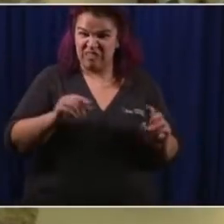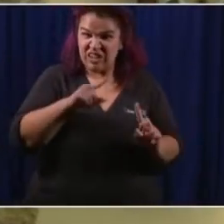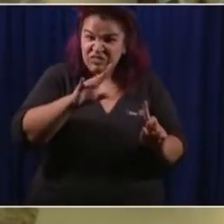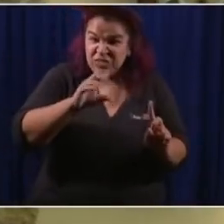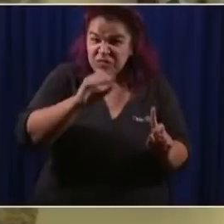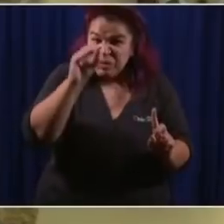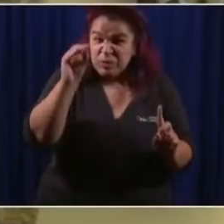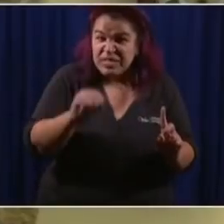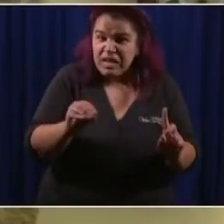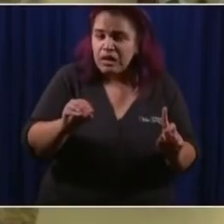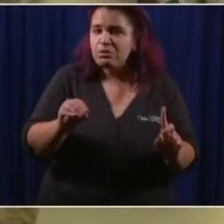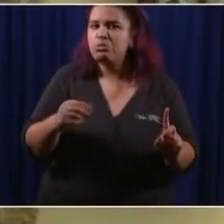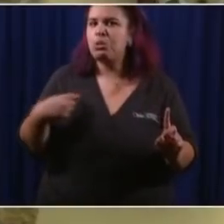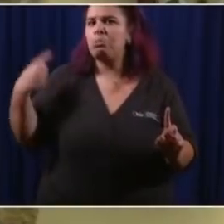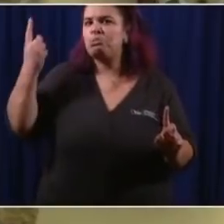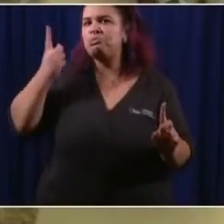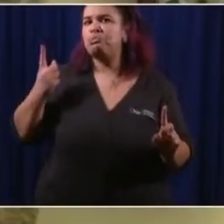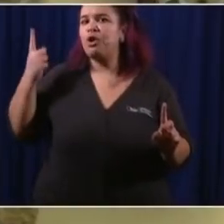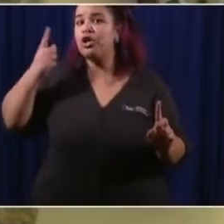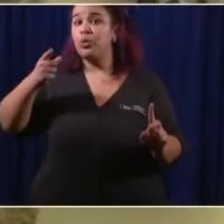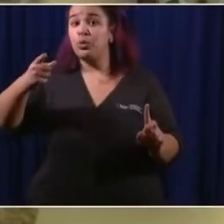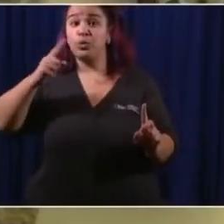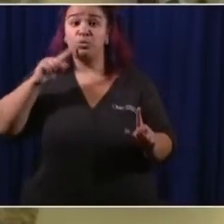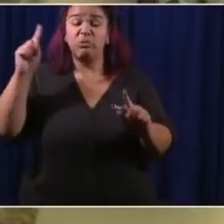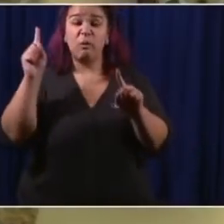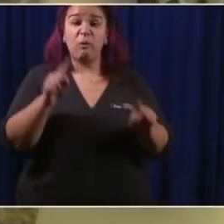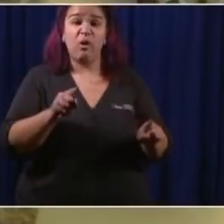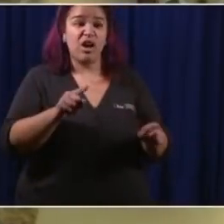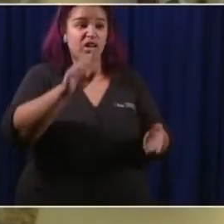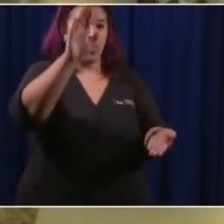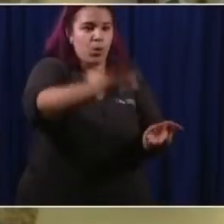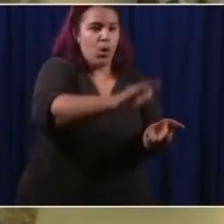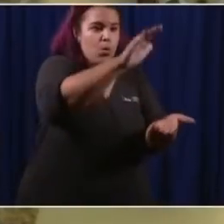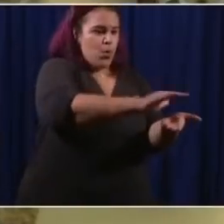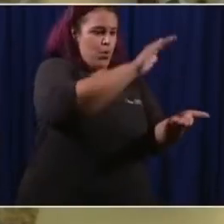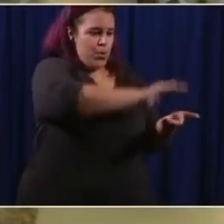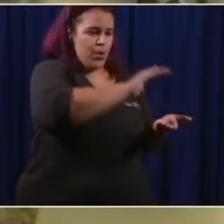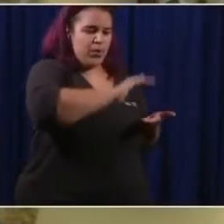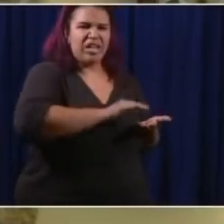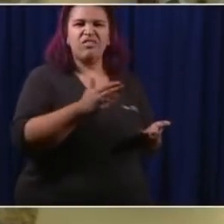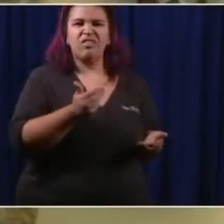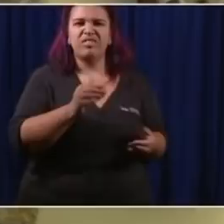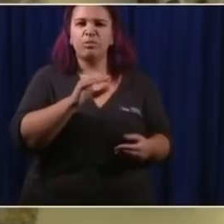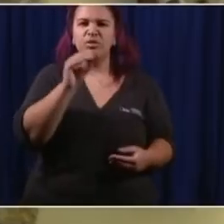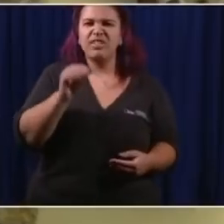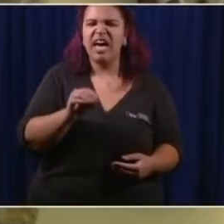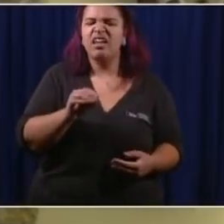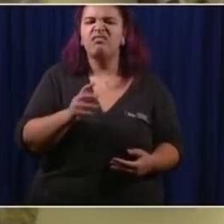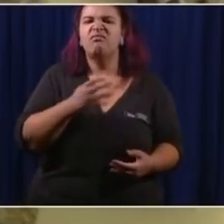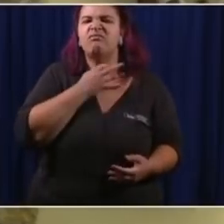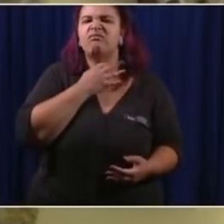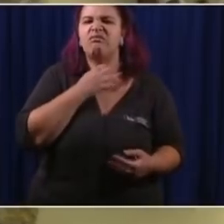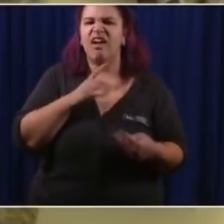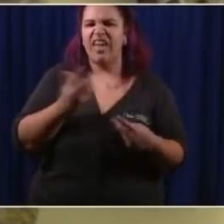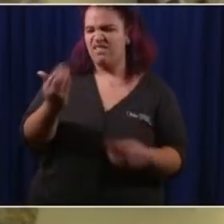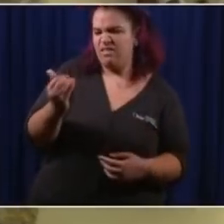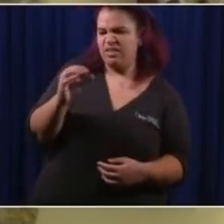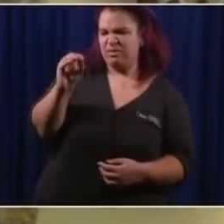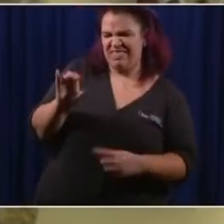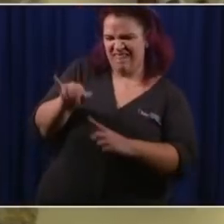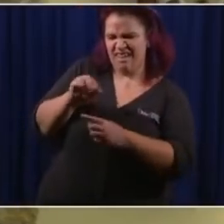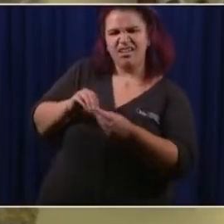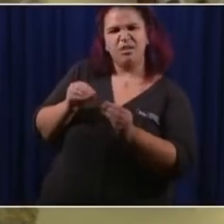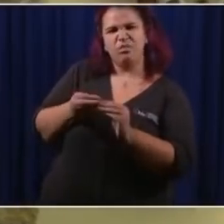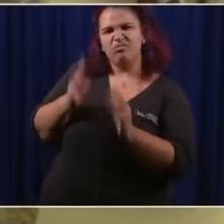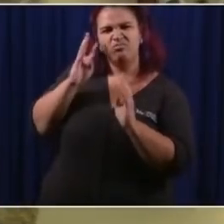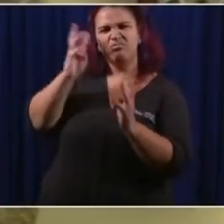to 15%? How do you come to the, which are set at this 15%, which not? Yeah, look,